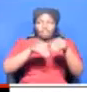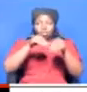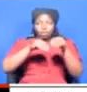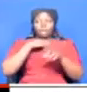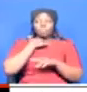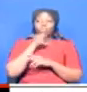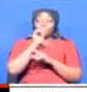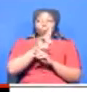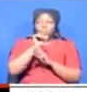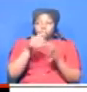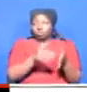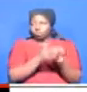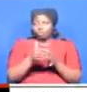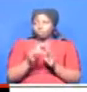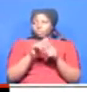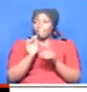to appeal